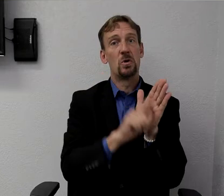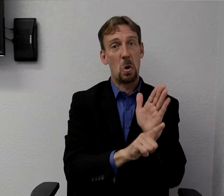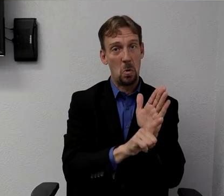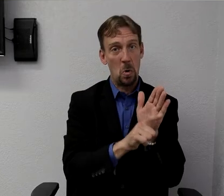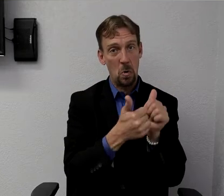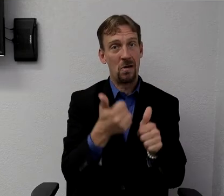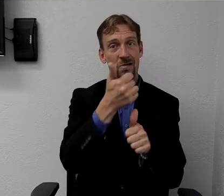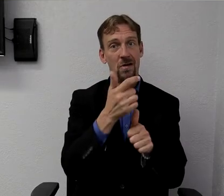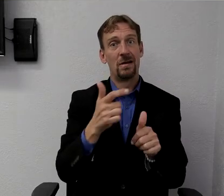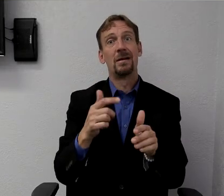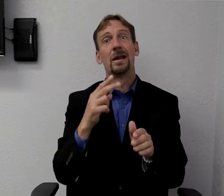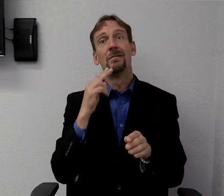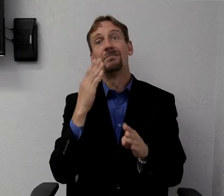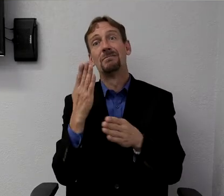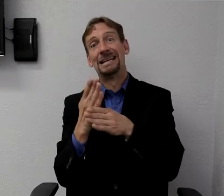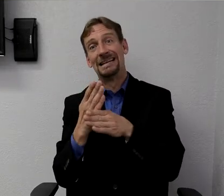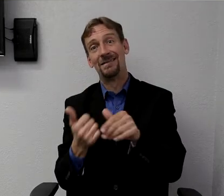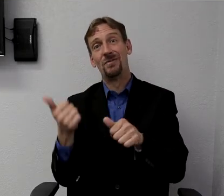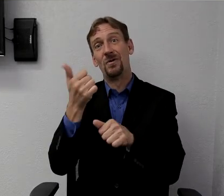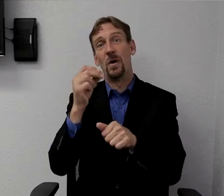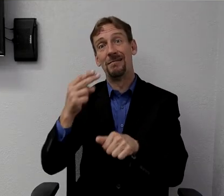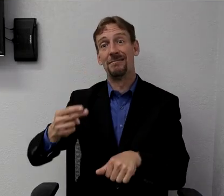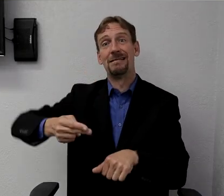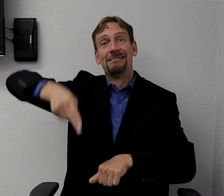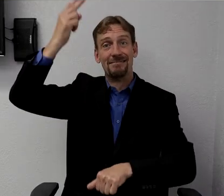priority. And they don't